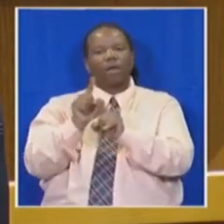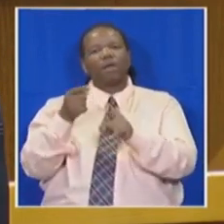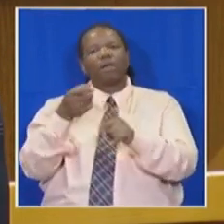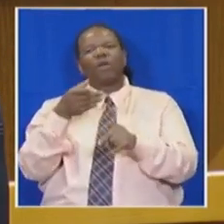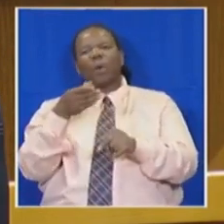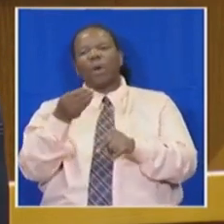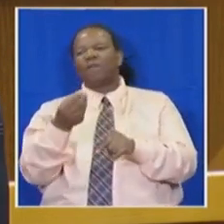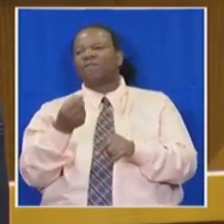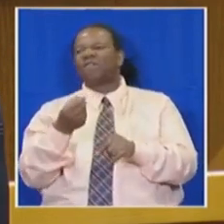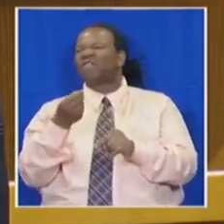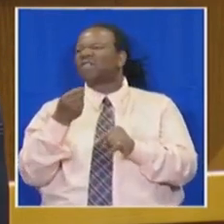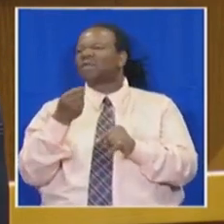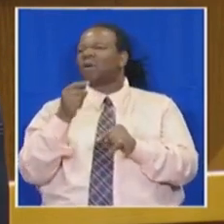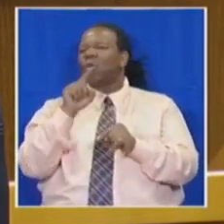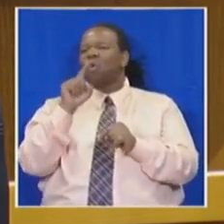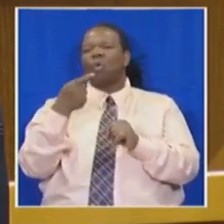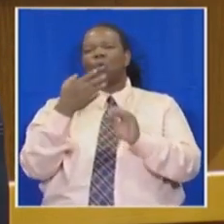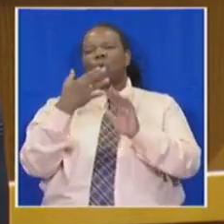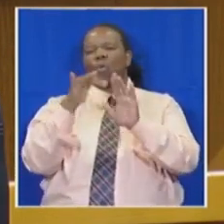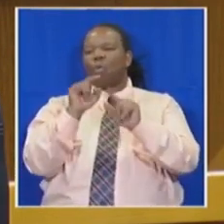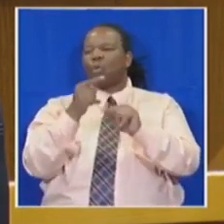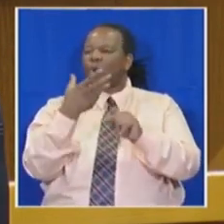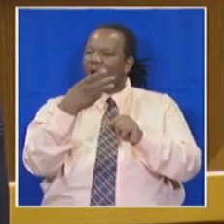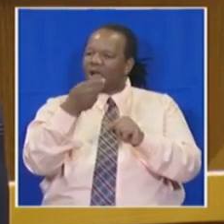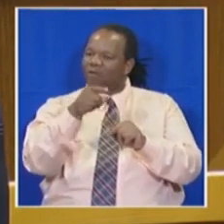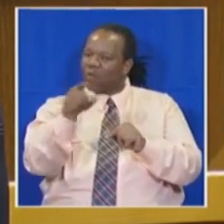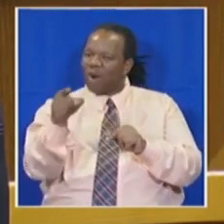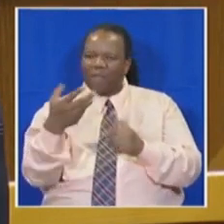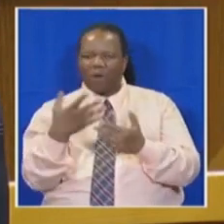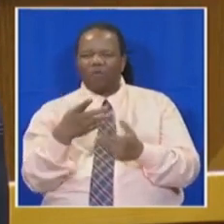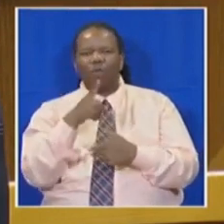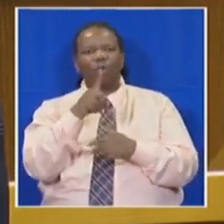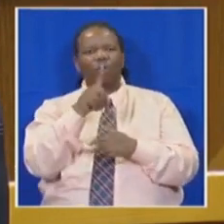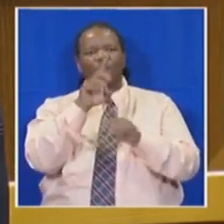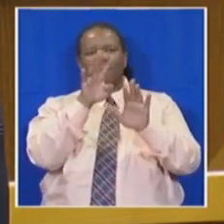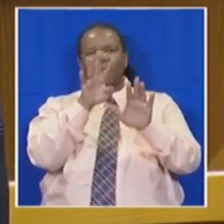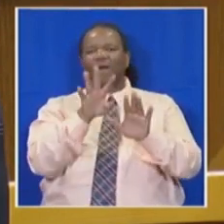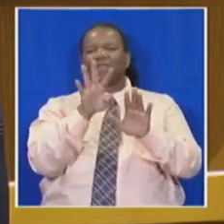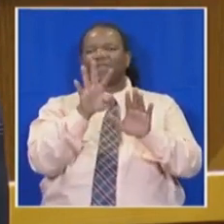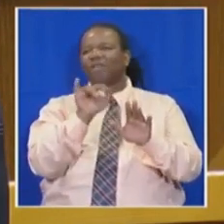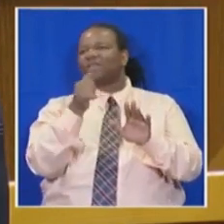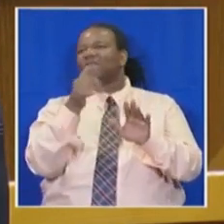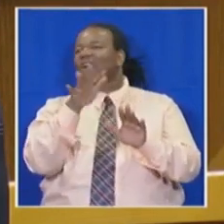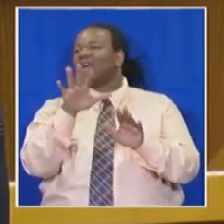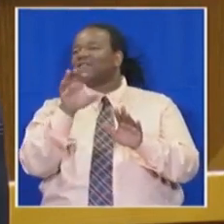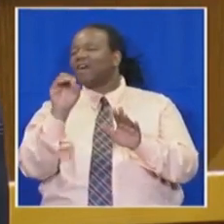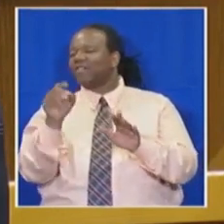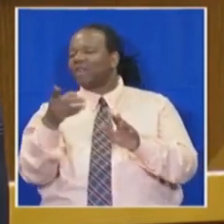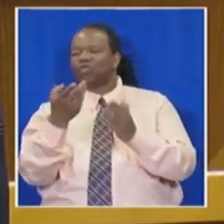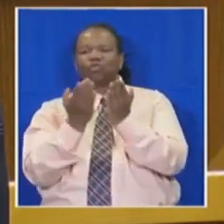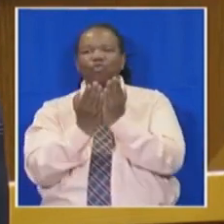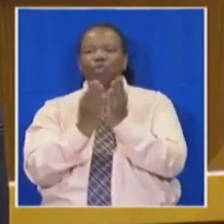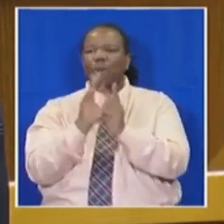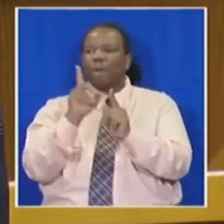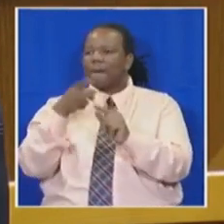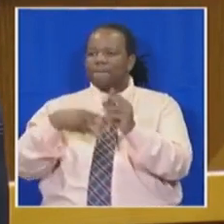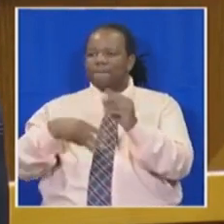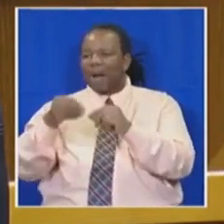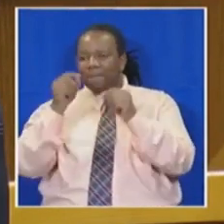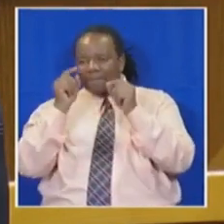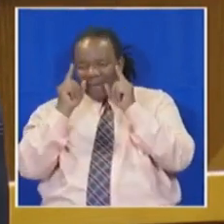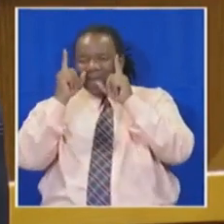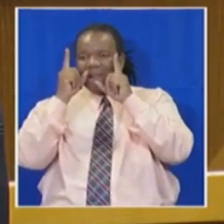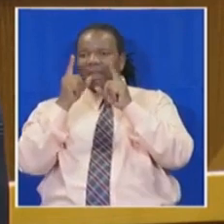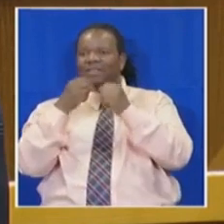of the 19,500 dysfunctional schools in our country, getting up at early to start walking to